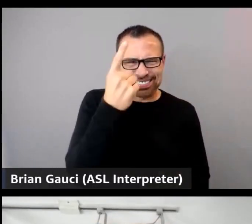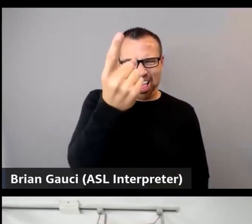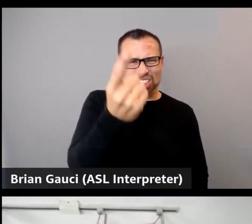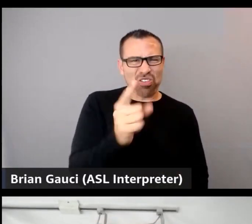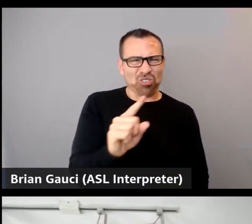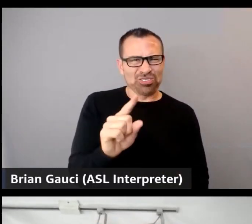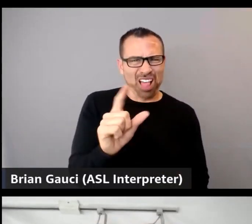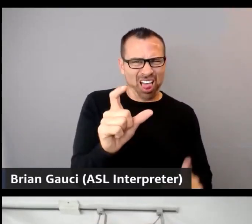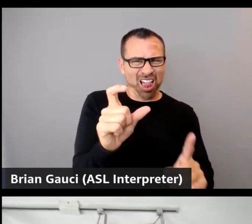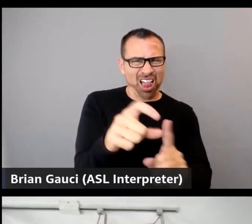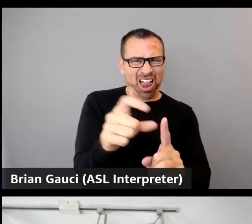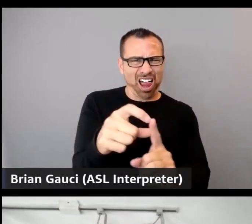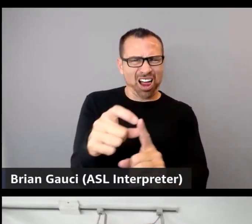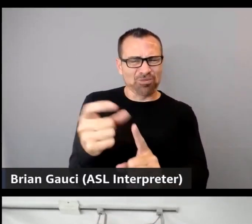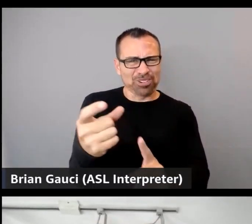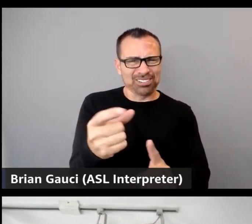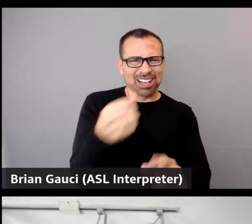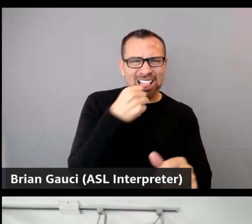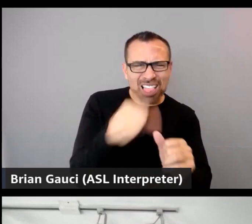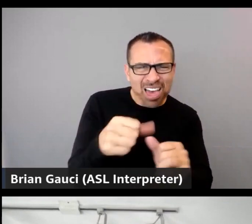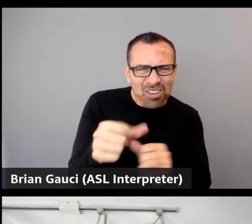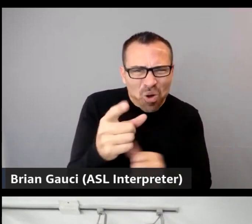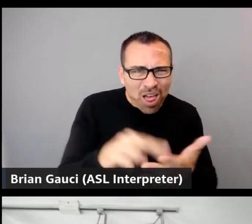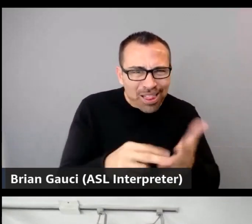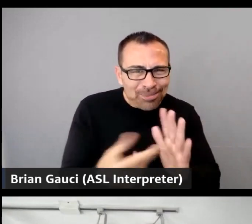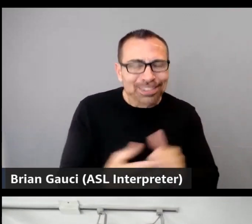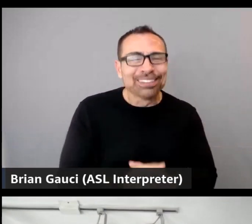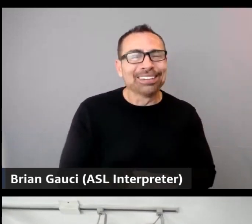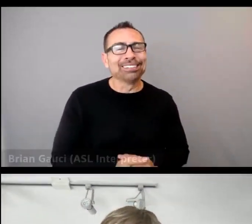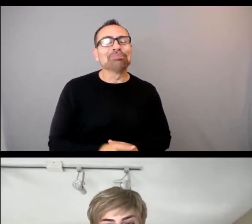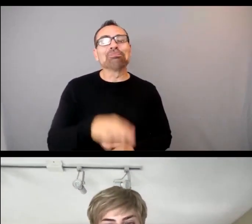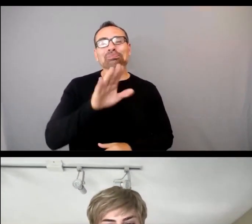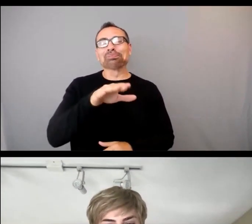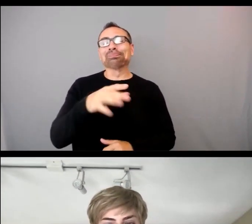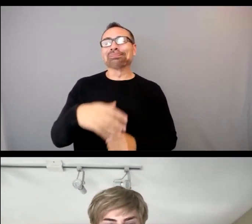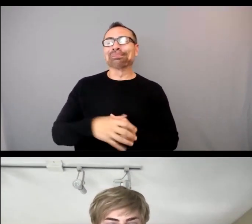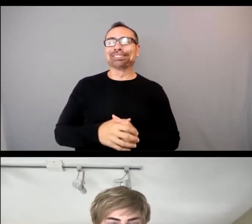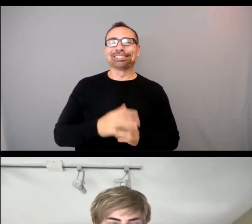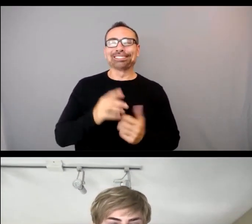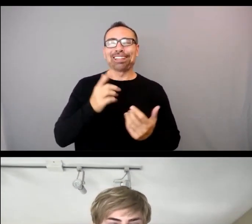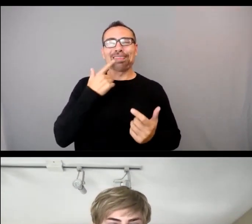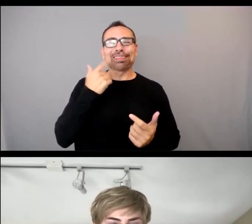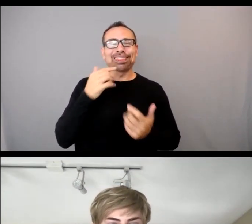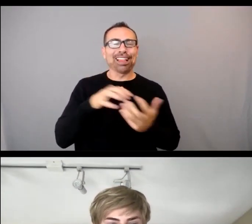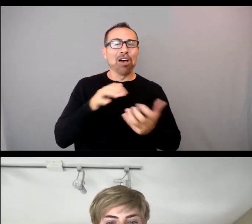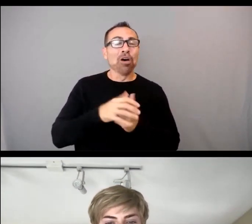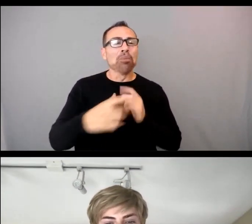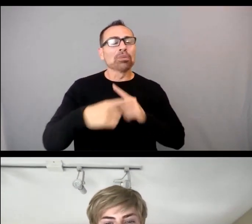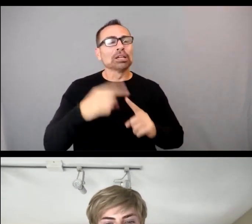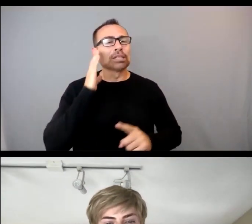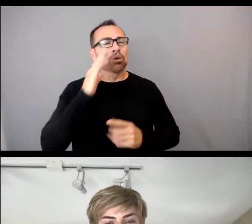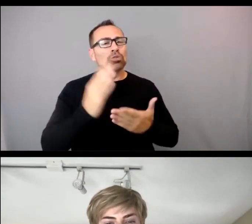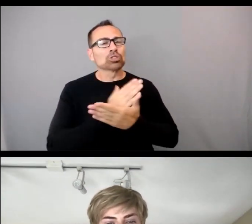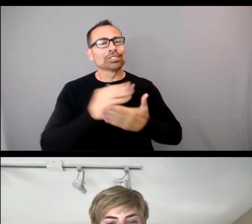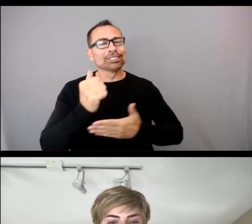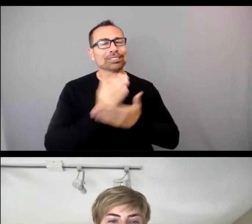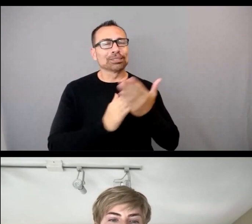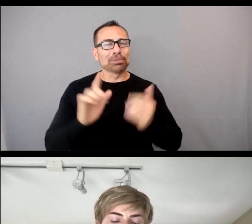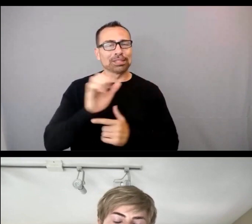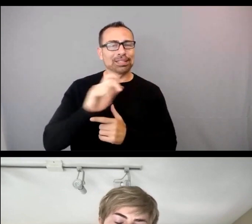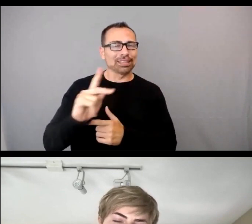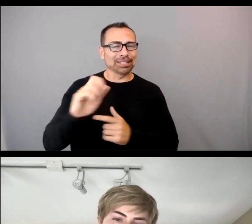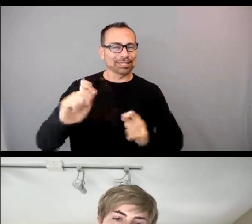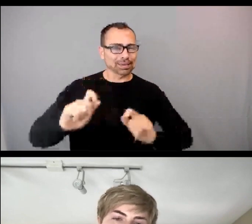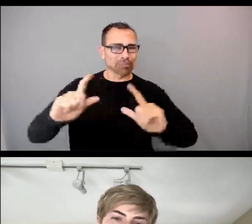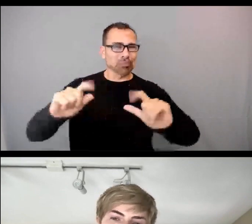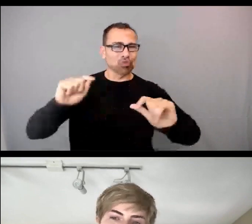serverless part. And I'll also share some of the links that other people from the Amazon Omics team. So check out this GitHub